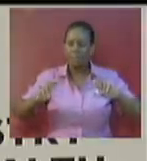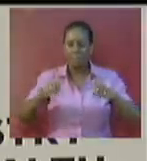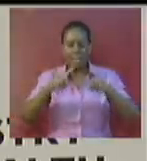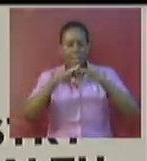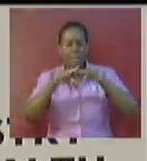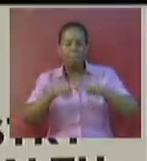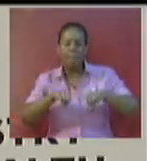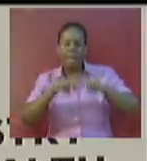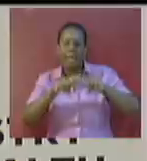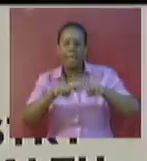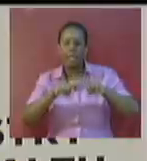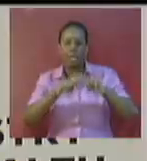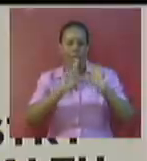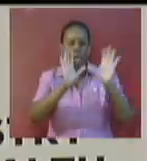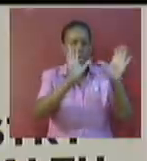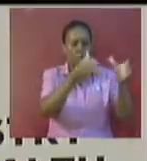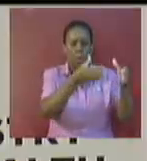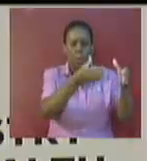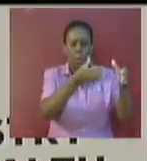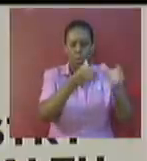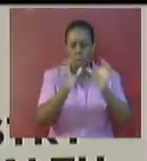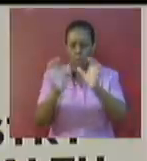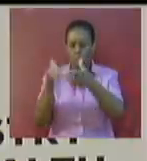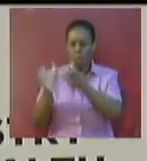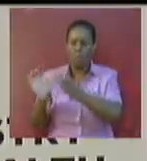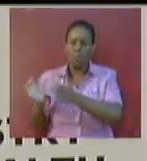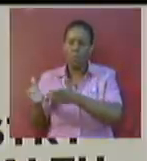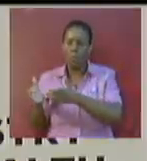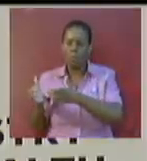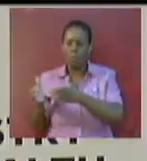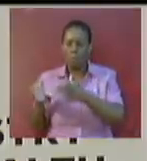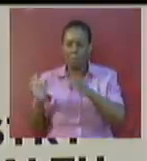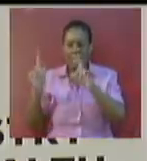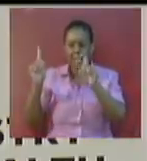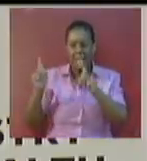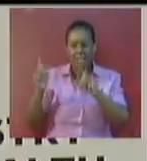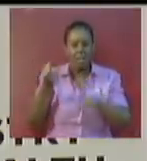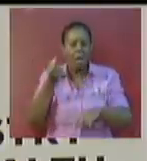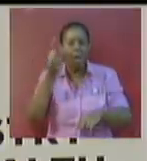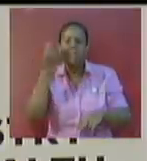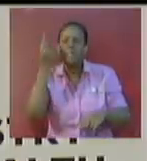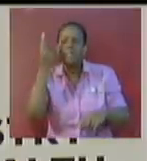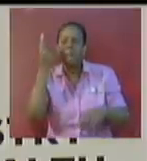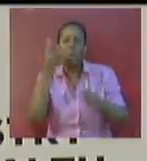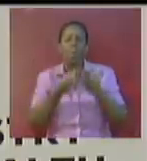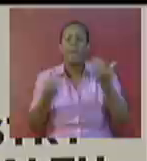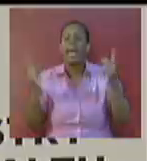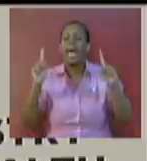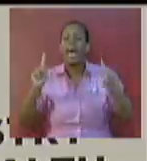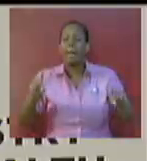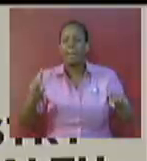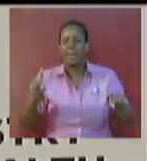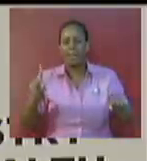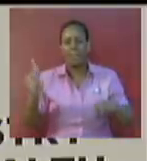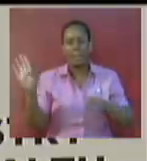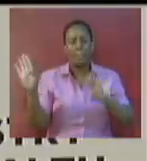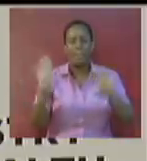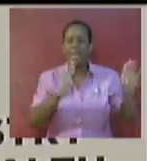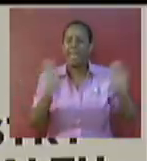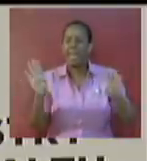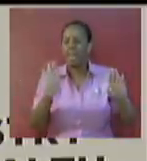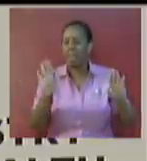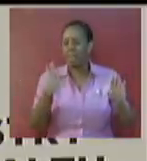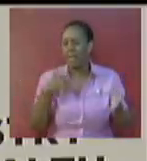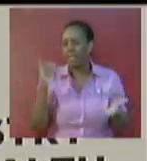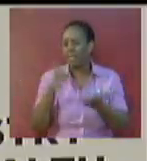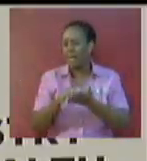more, a better idea of what is really happening and driving those sorts of behaviors. And of course, the campaign can be more targeted towards